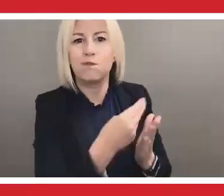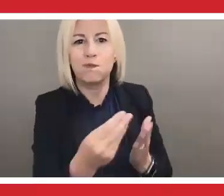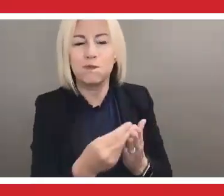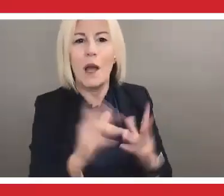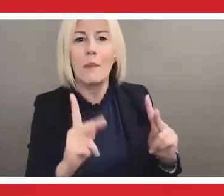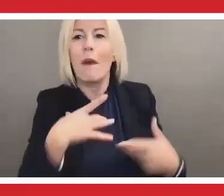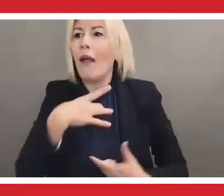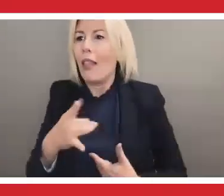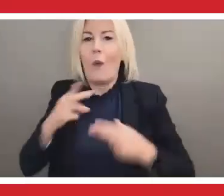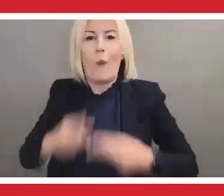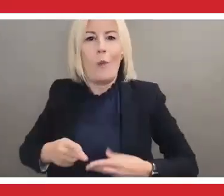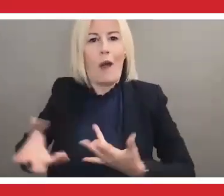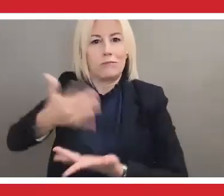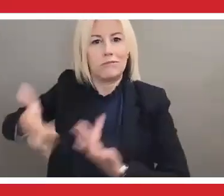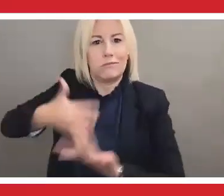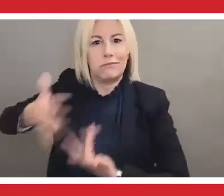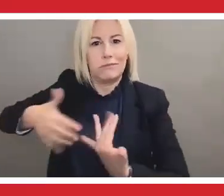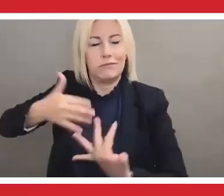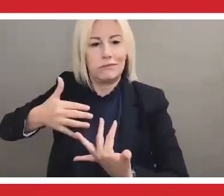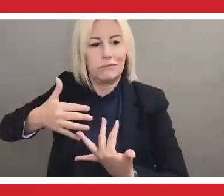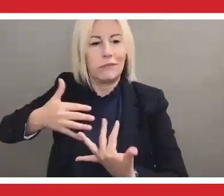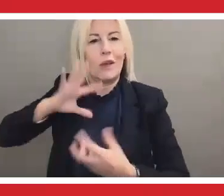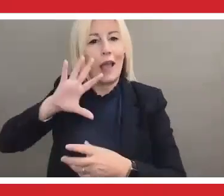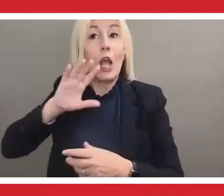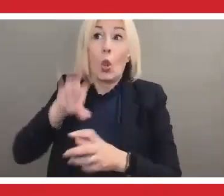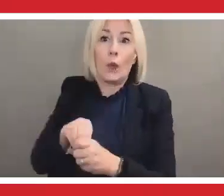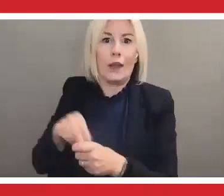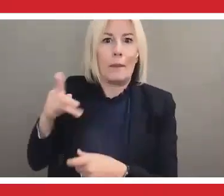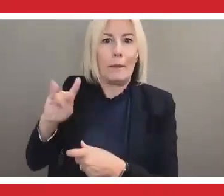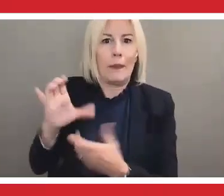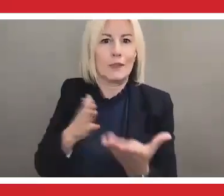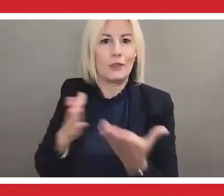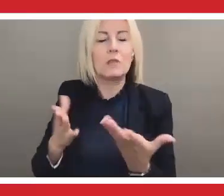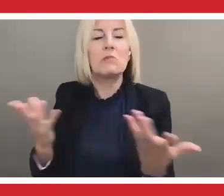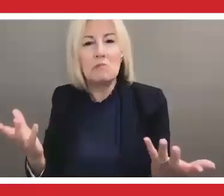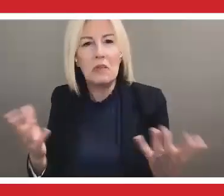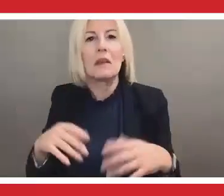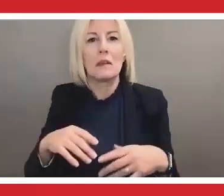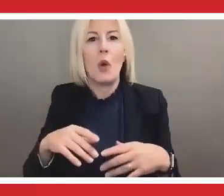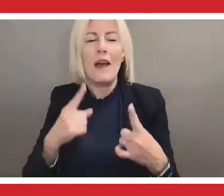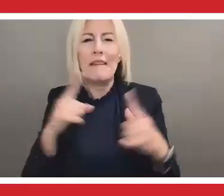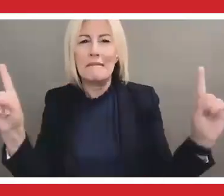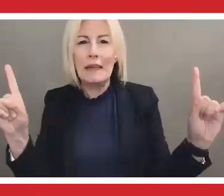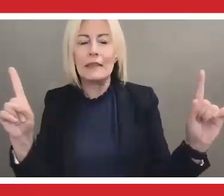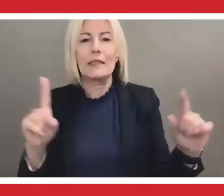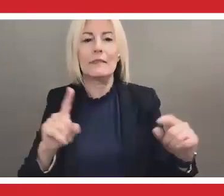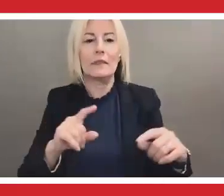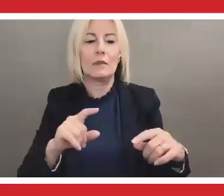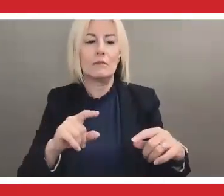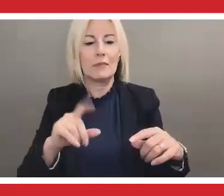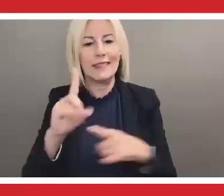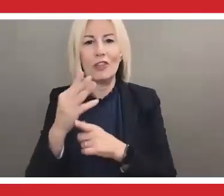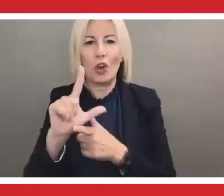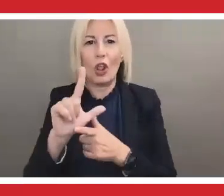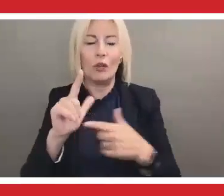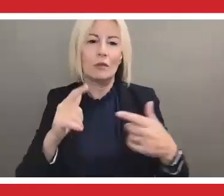interaction, including in public services. So I think an effective digital strategy has to respond to that, and there are good lessons there we can